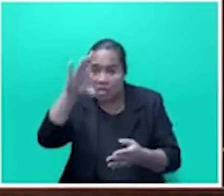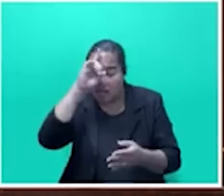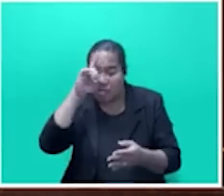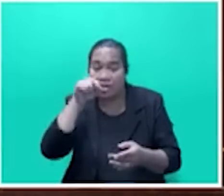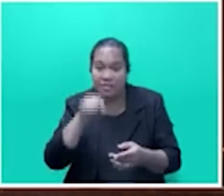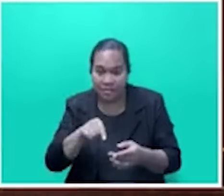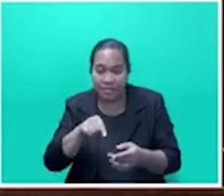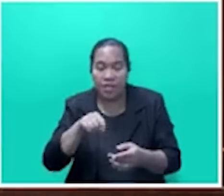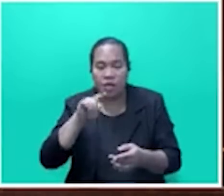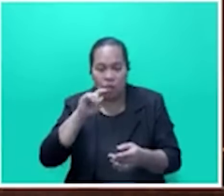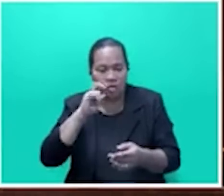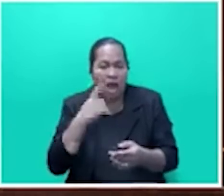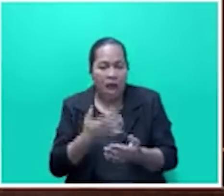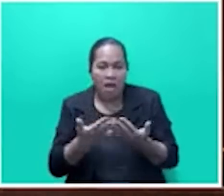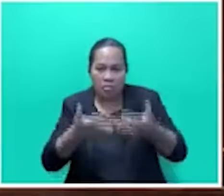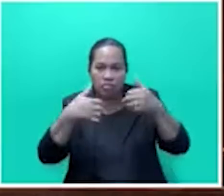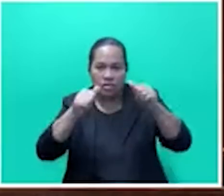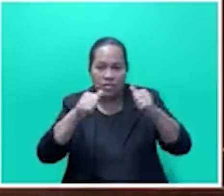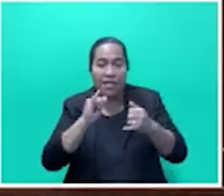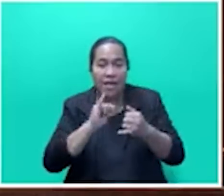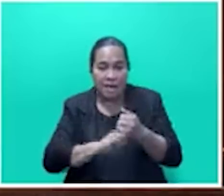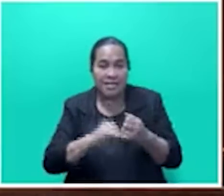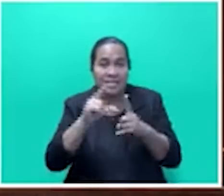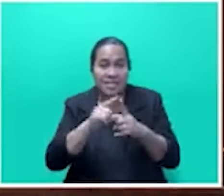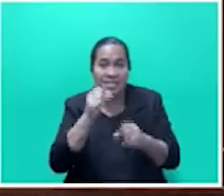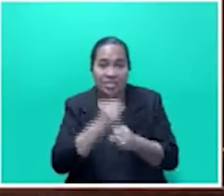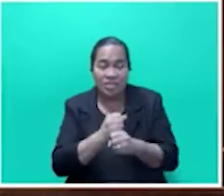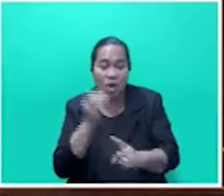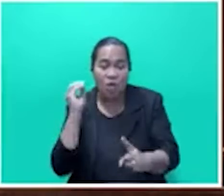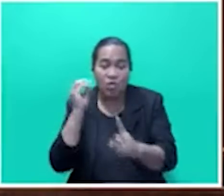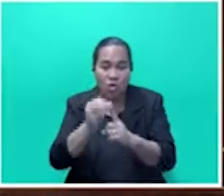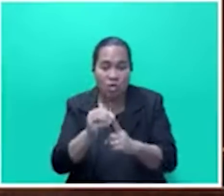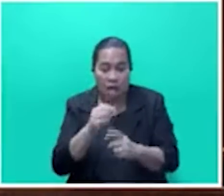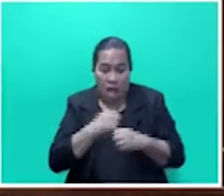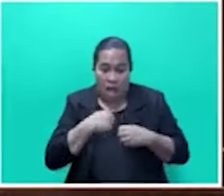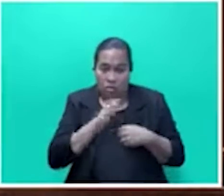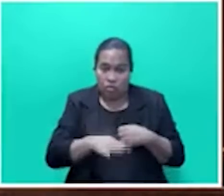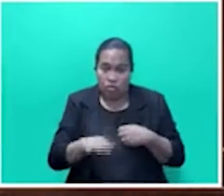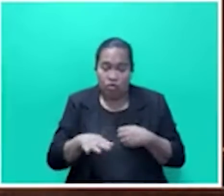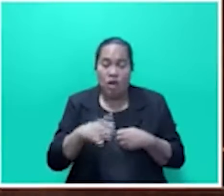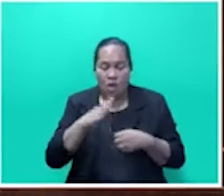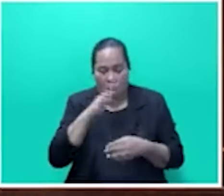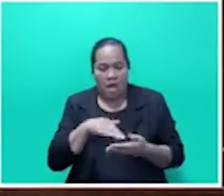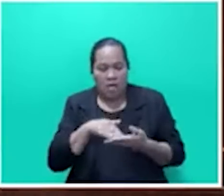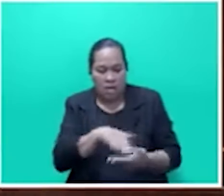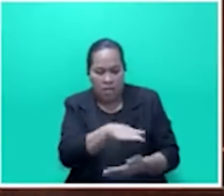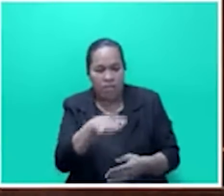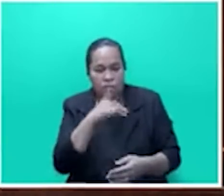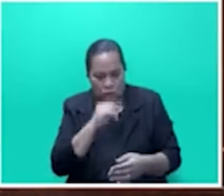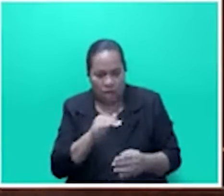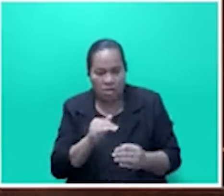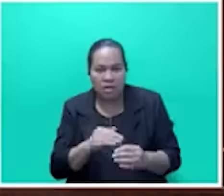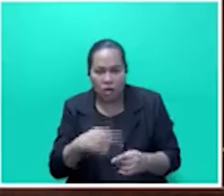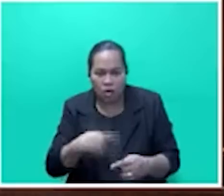directed towards achieving the Sustainable Development Goals and for children and tertiary students to reach their full potential.